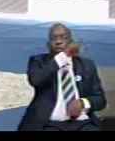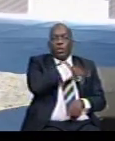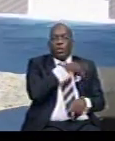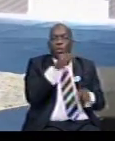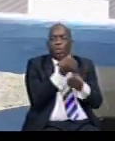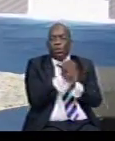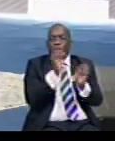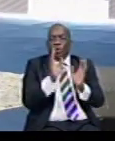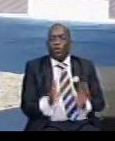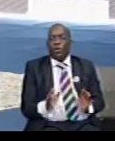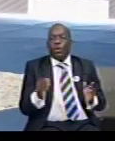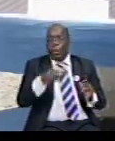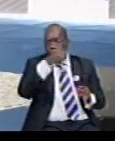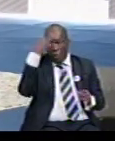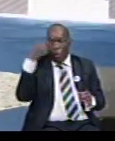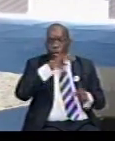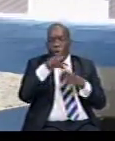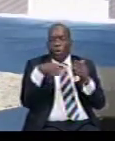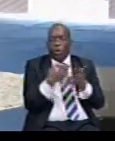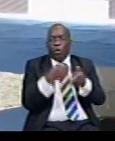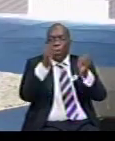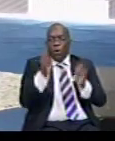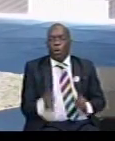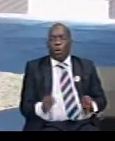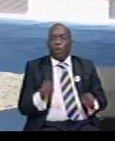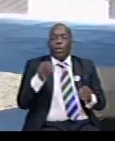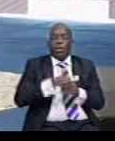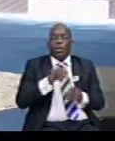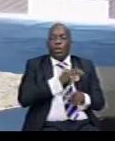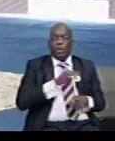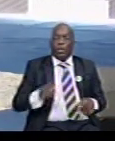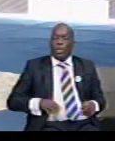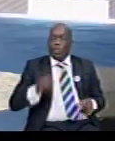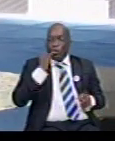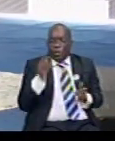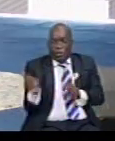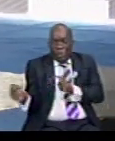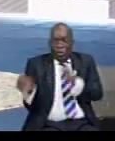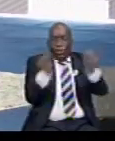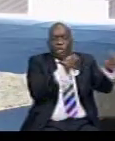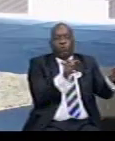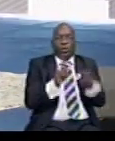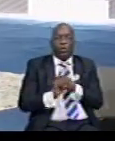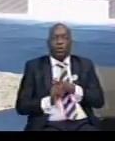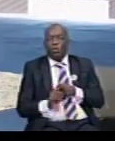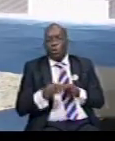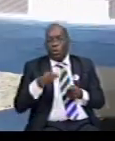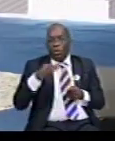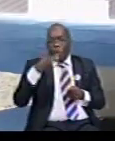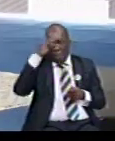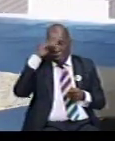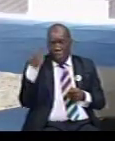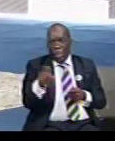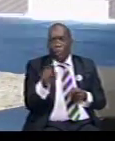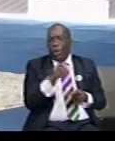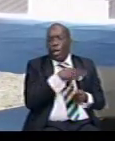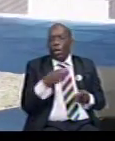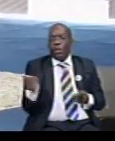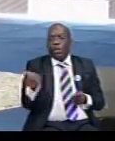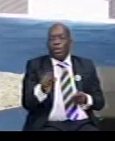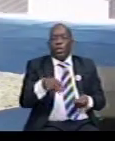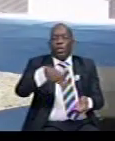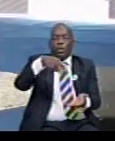all power in Christ had been transferred to them. And they rose up and they spoke, and many signs